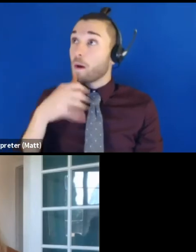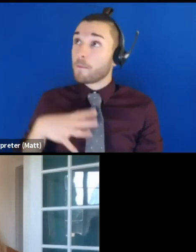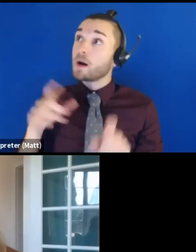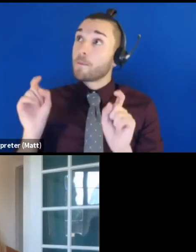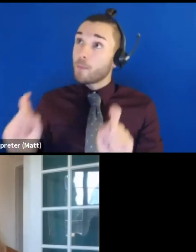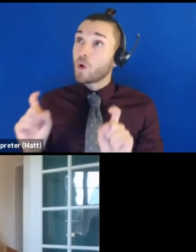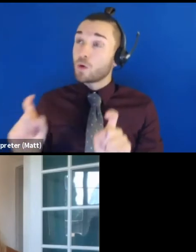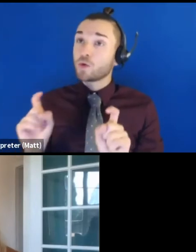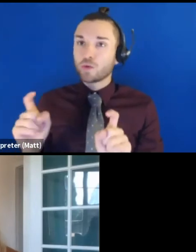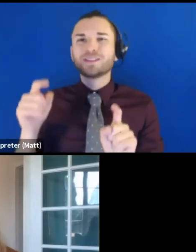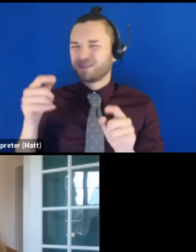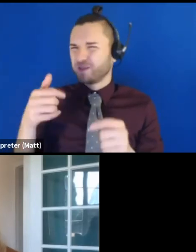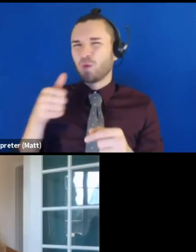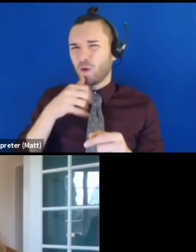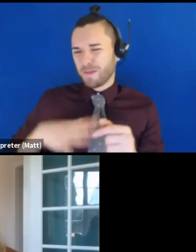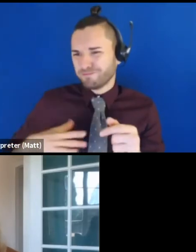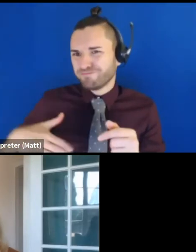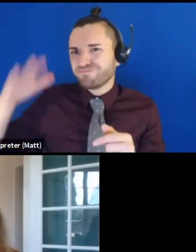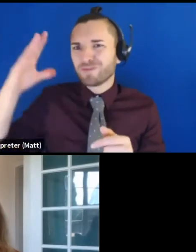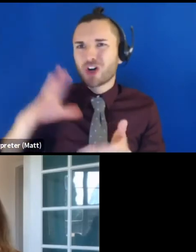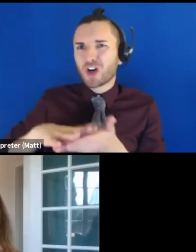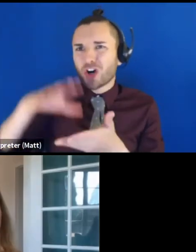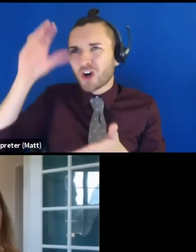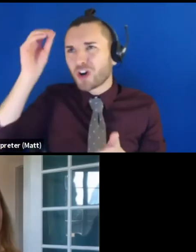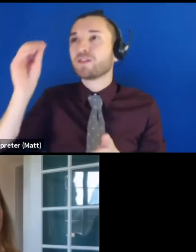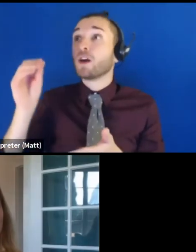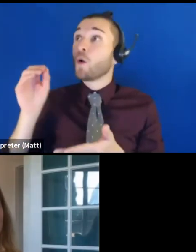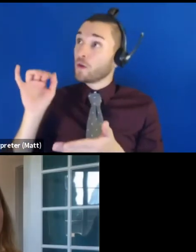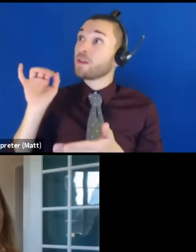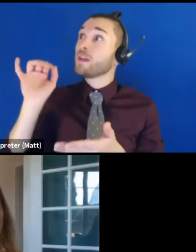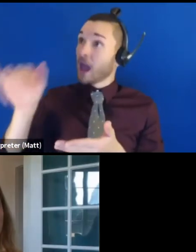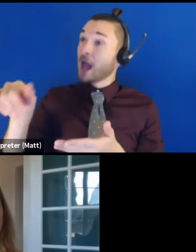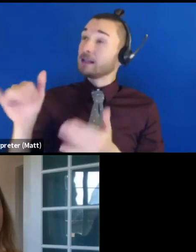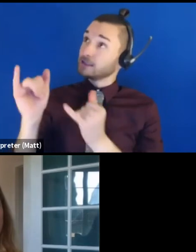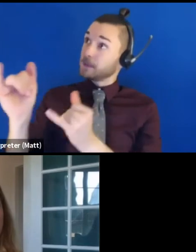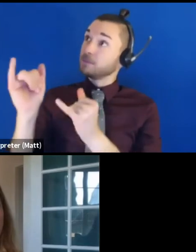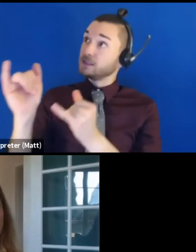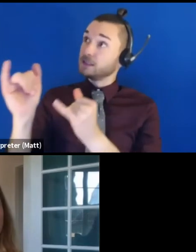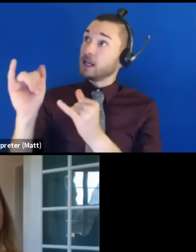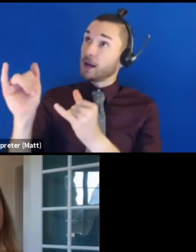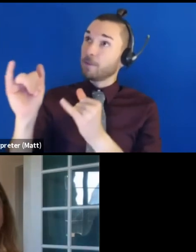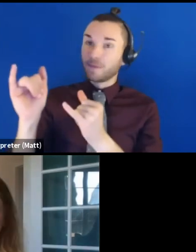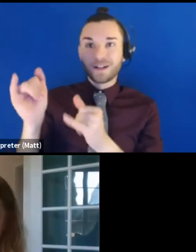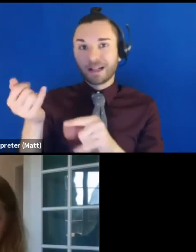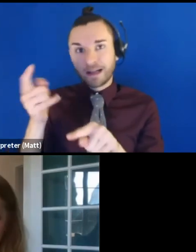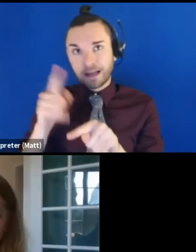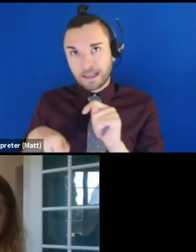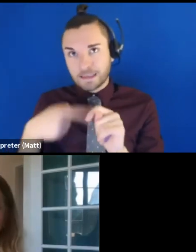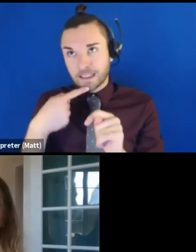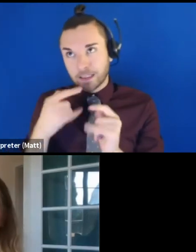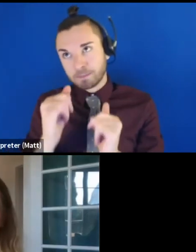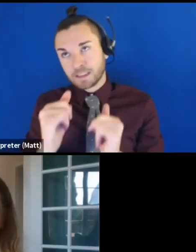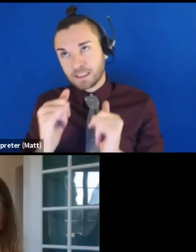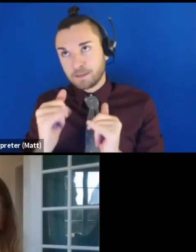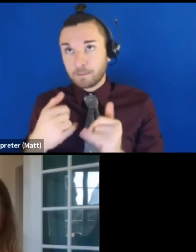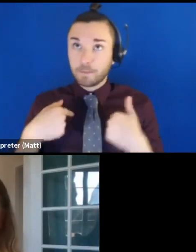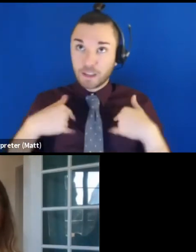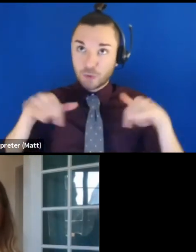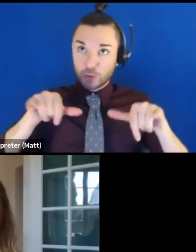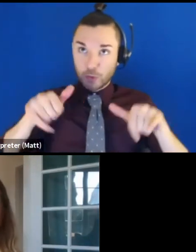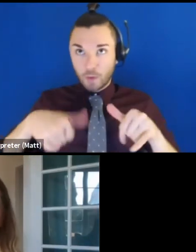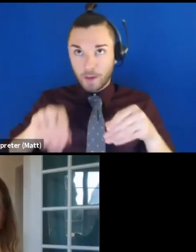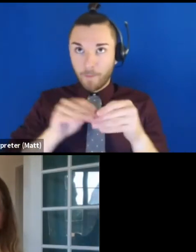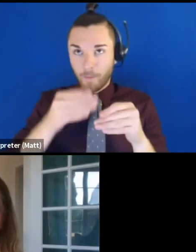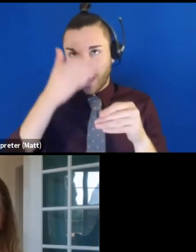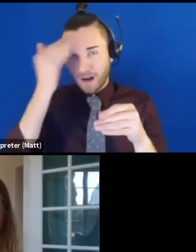an identification way, like it's your girlfriend, and go, oh, me too, me too. But now me too sounds different post 2017.